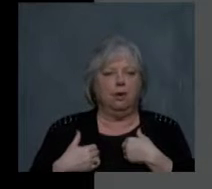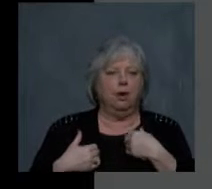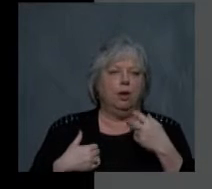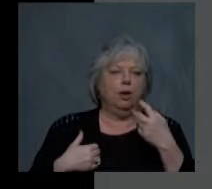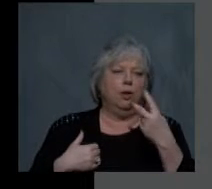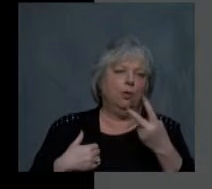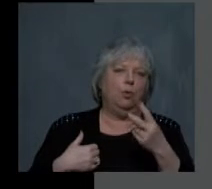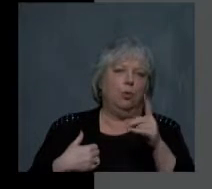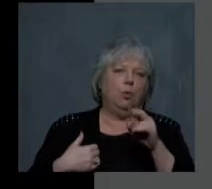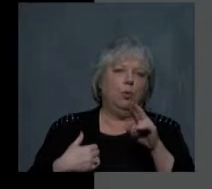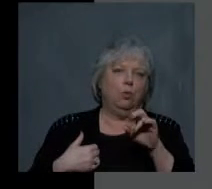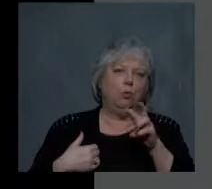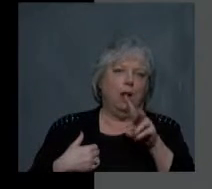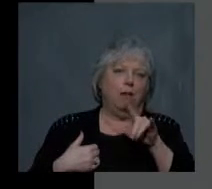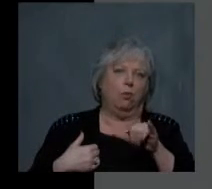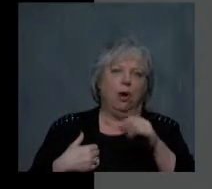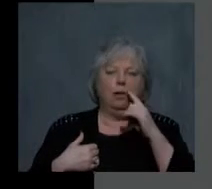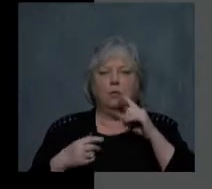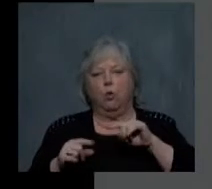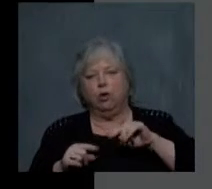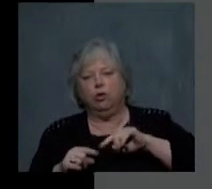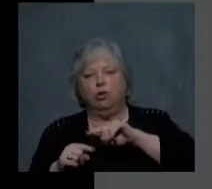driveways on each for a circular drive. So,